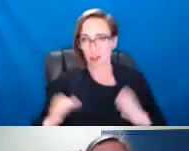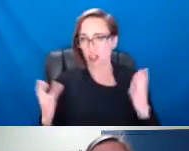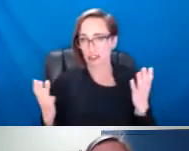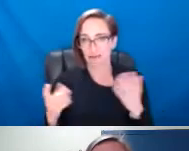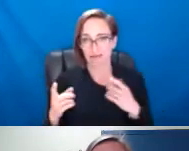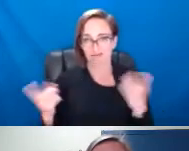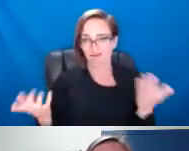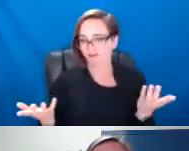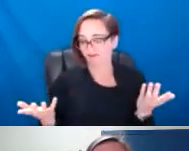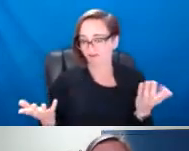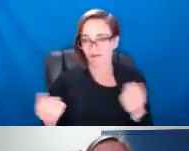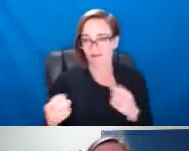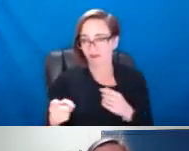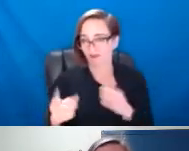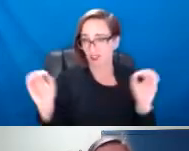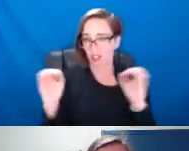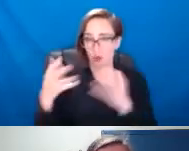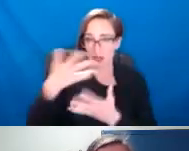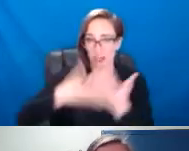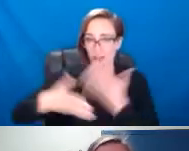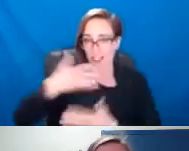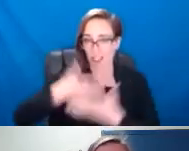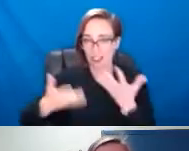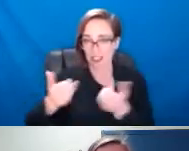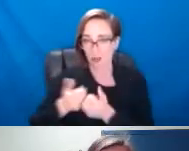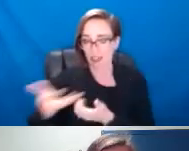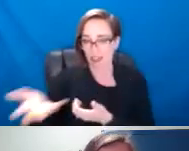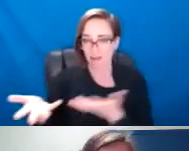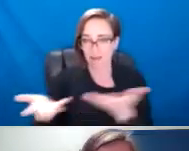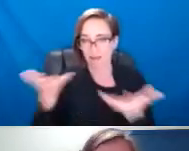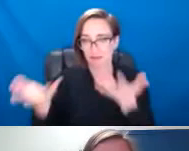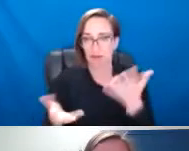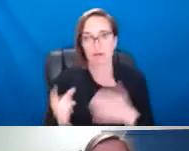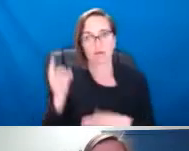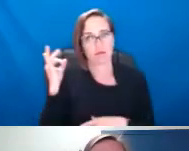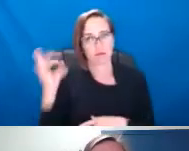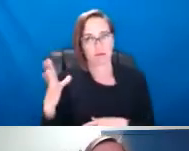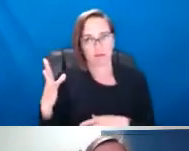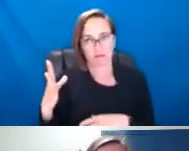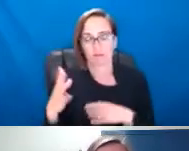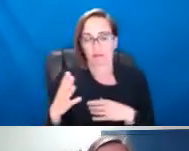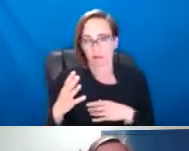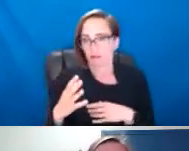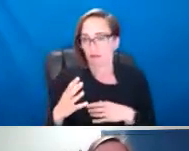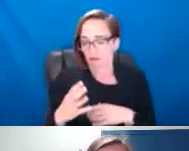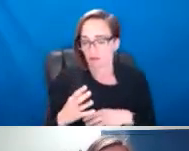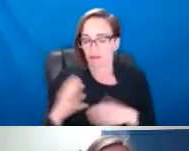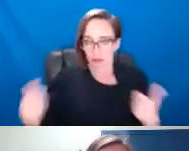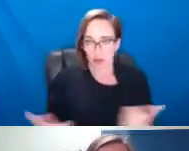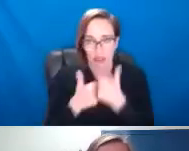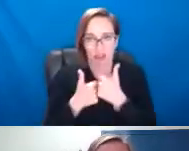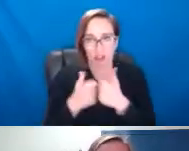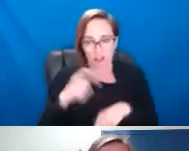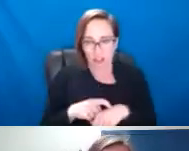seen, and it was a very difficult time, I am sure, for our consumers as well as it was for